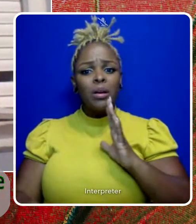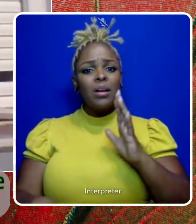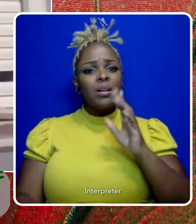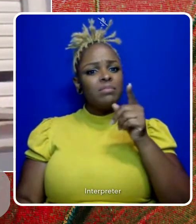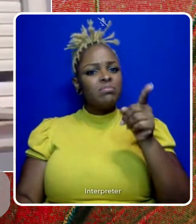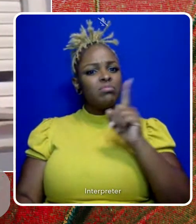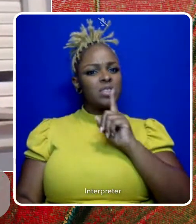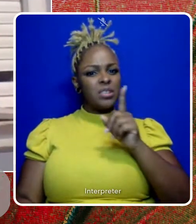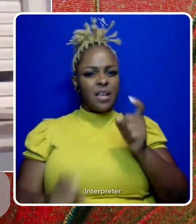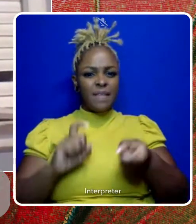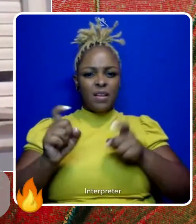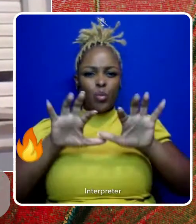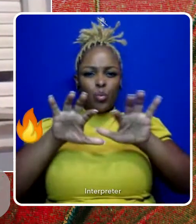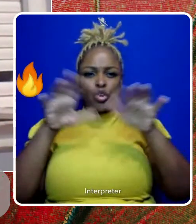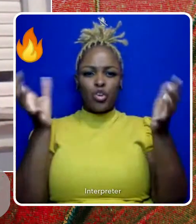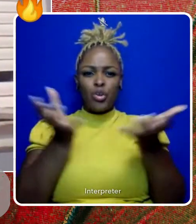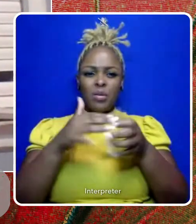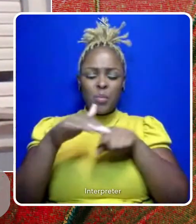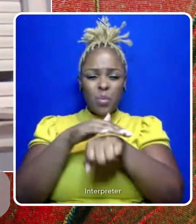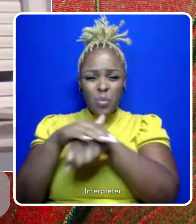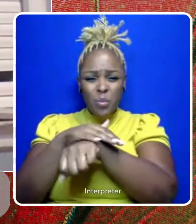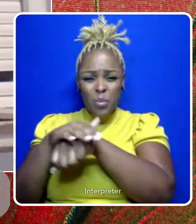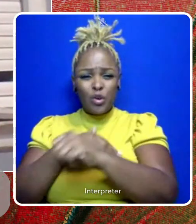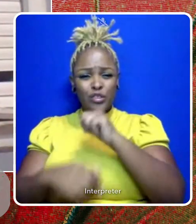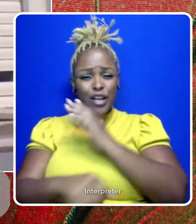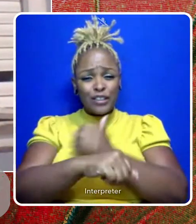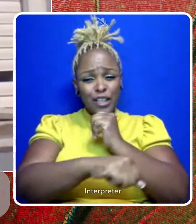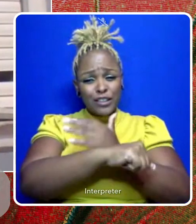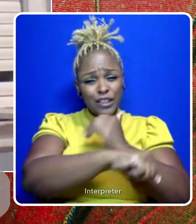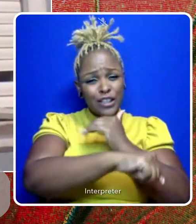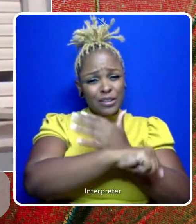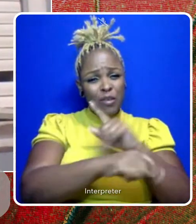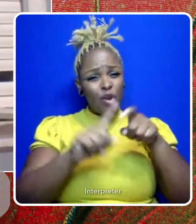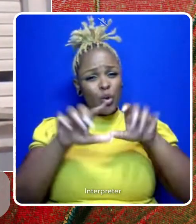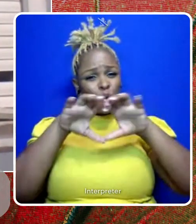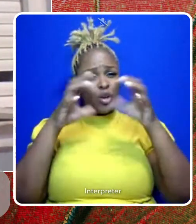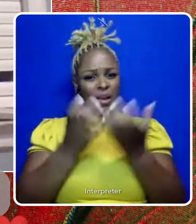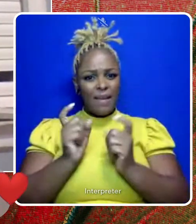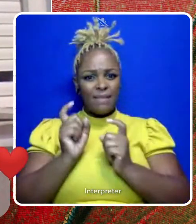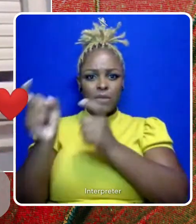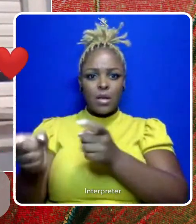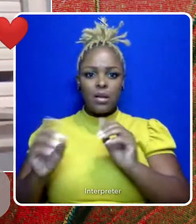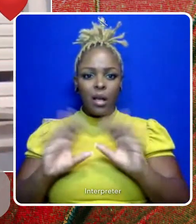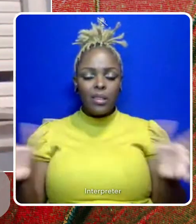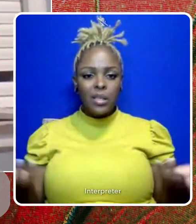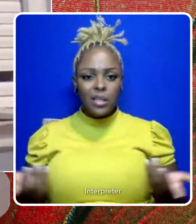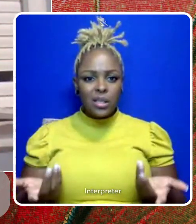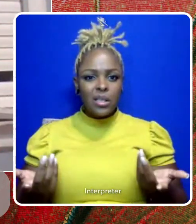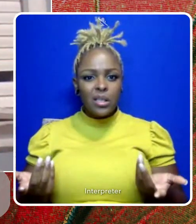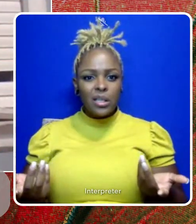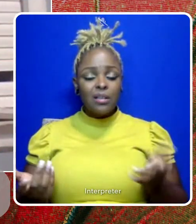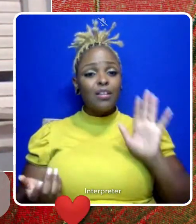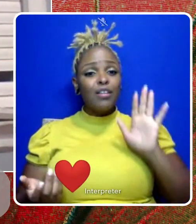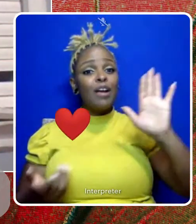holds time like shade buttered skin. Her hands, nothing but beautiful.